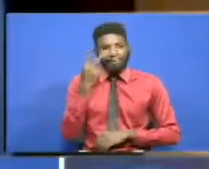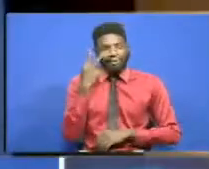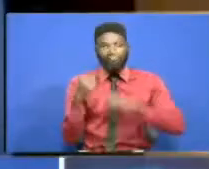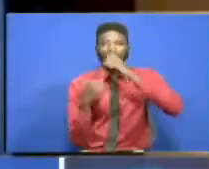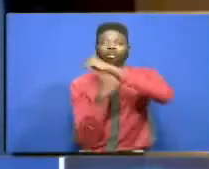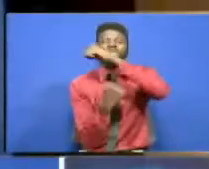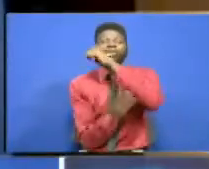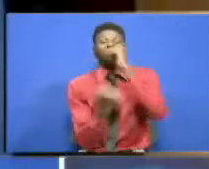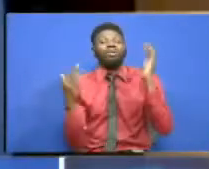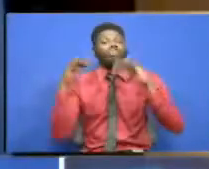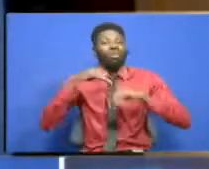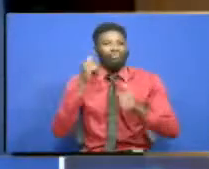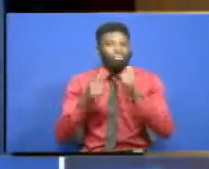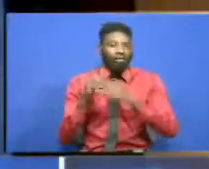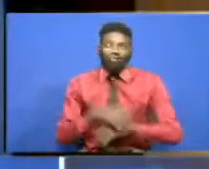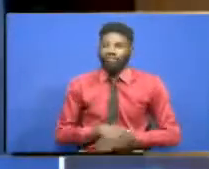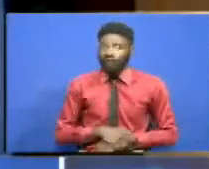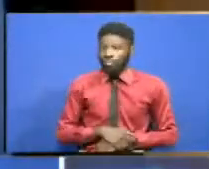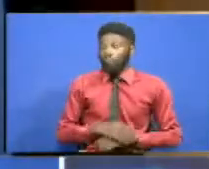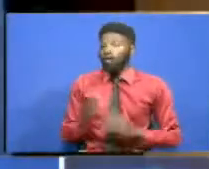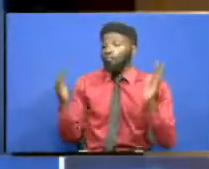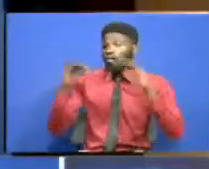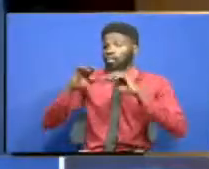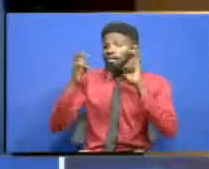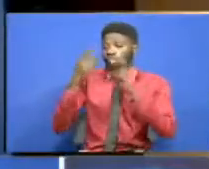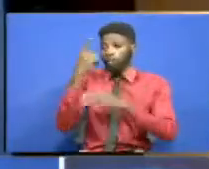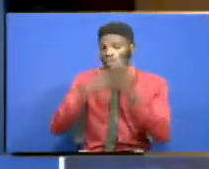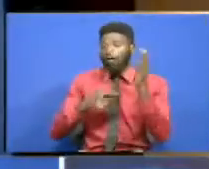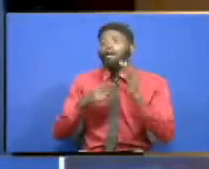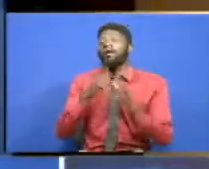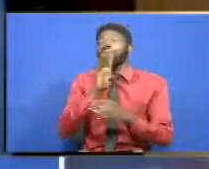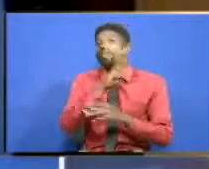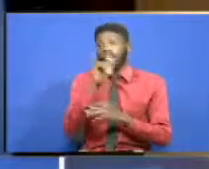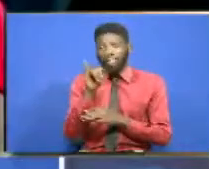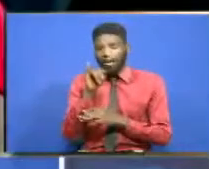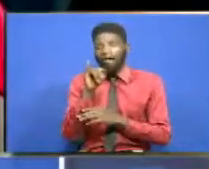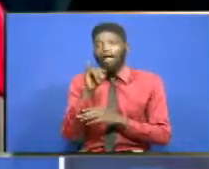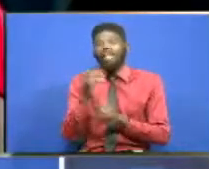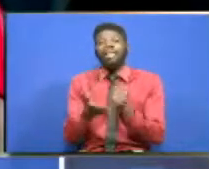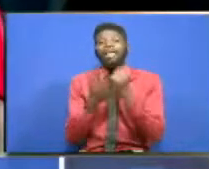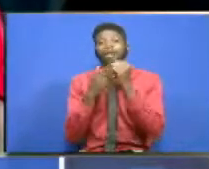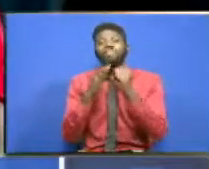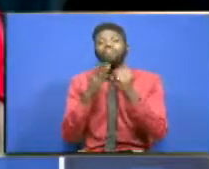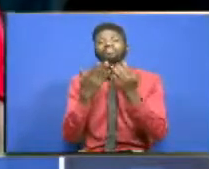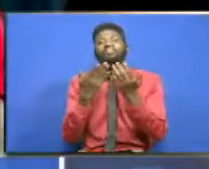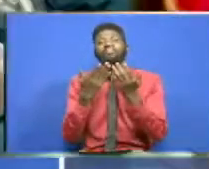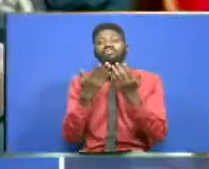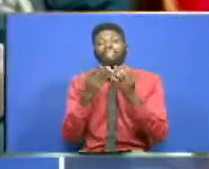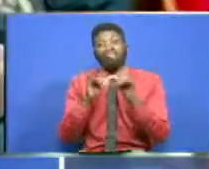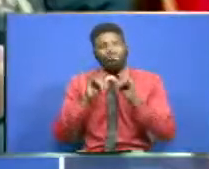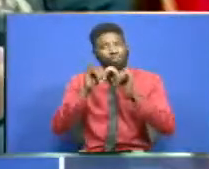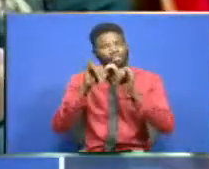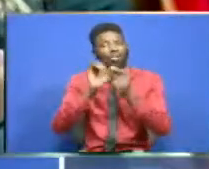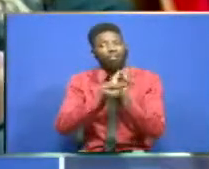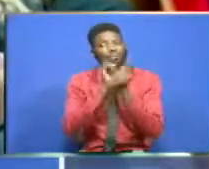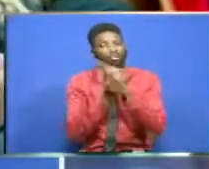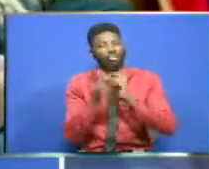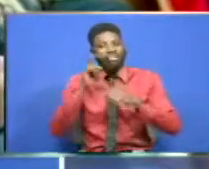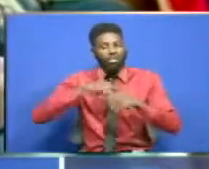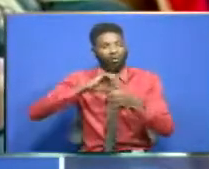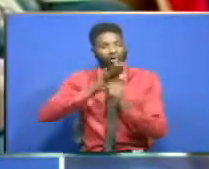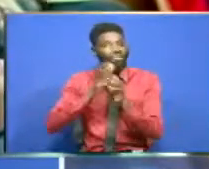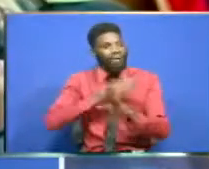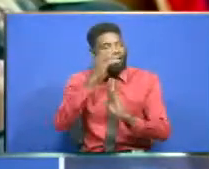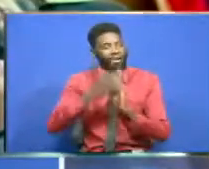The forum, whose theme is Building Bridges to Stability Reforms, Post-COVID-19 Recovery, aims at examining the BBI as a framework